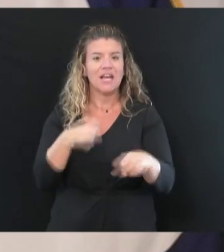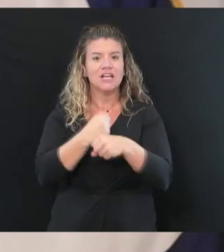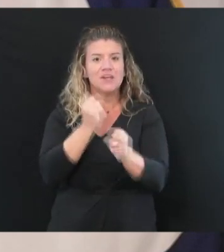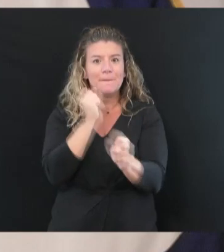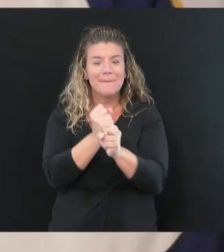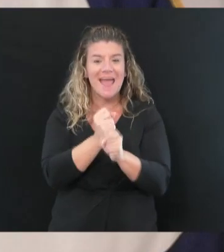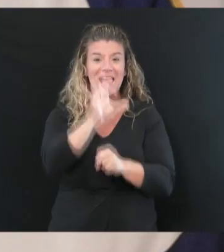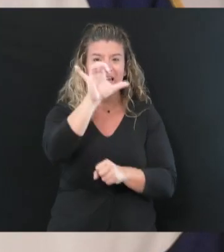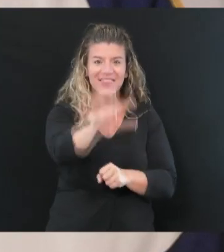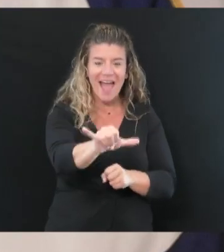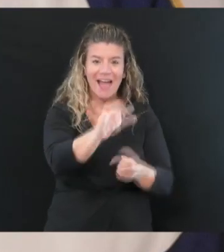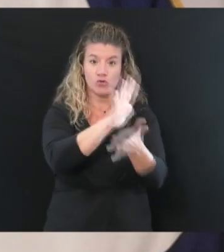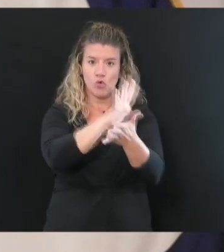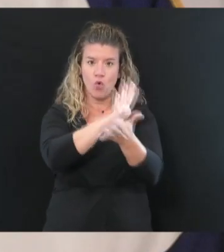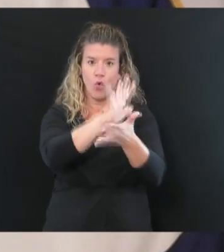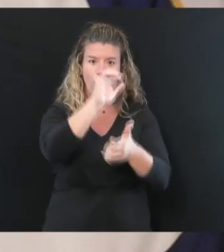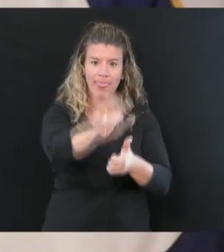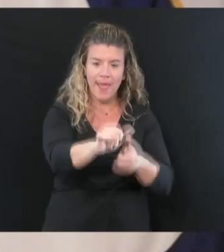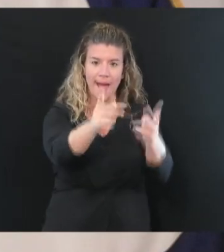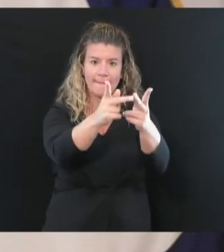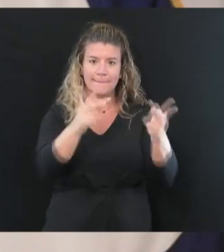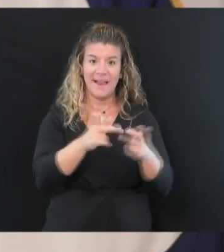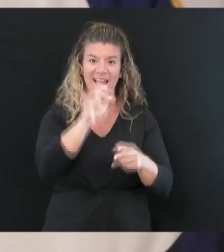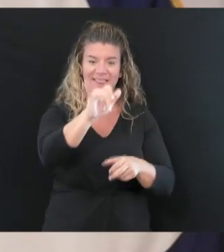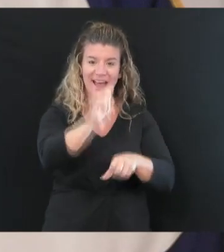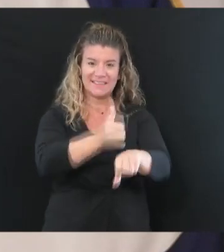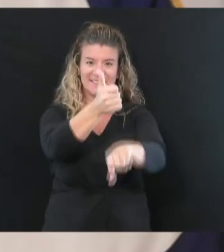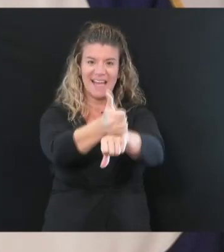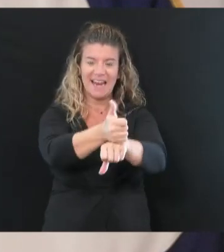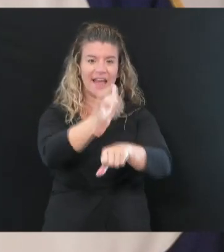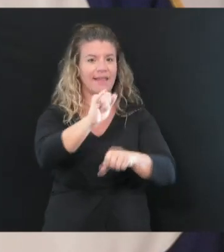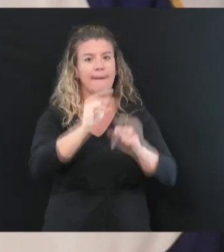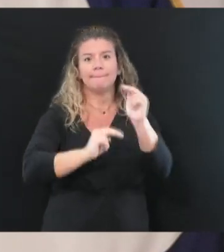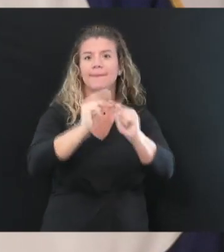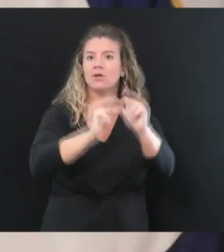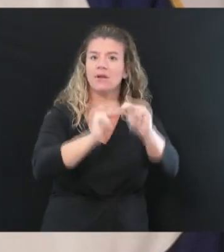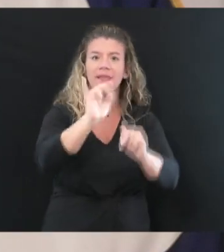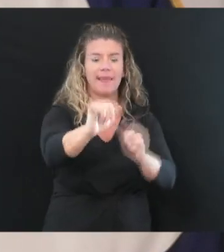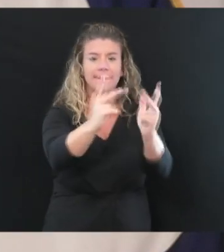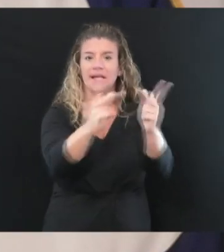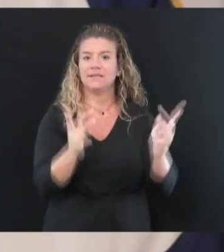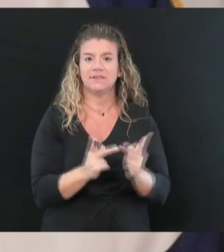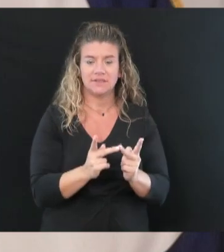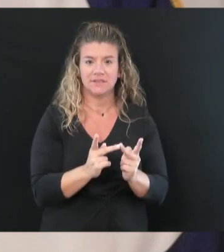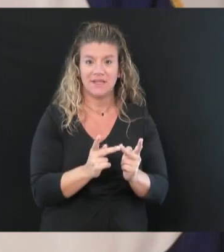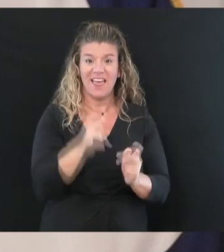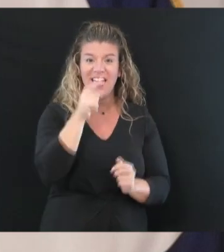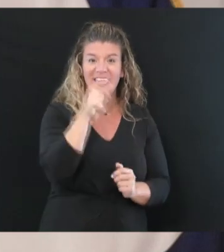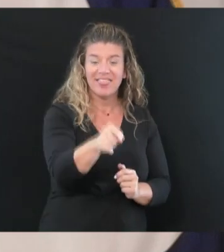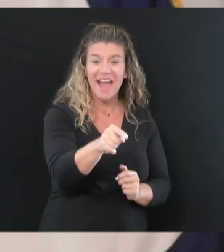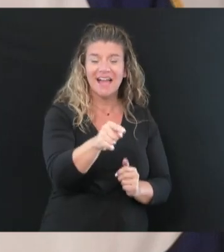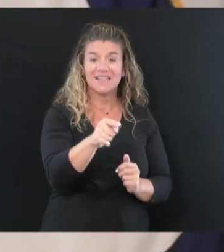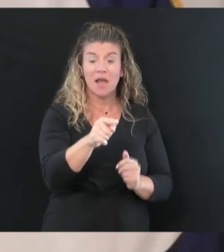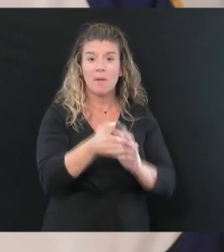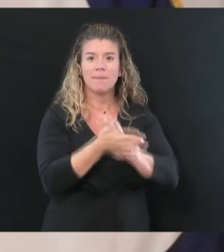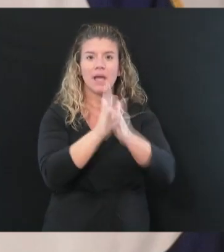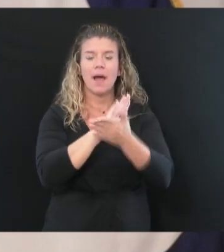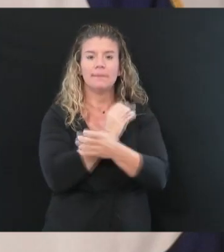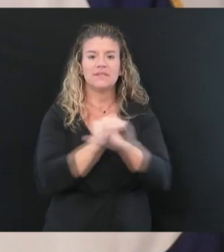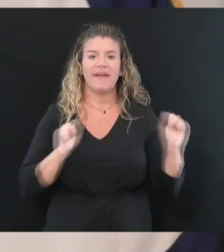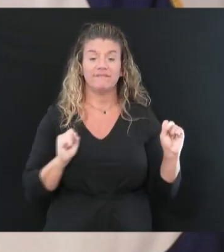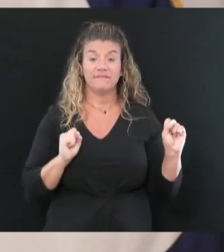that setting, that building, that place to where it is more